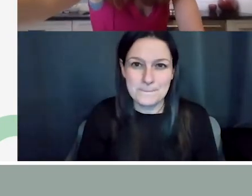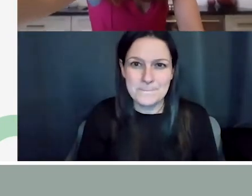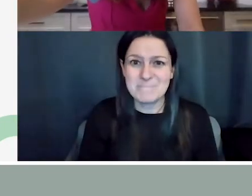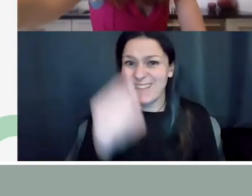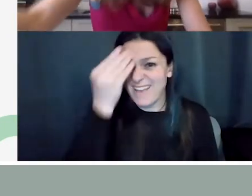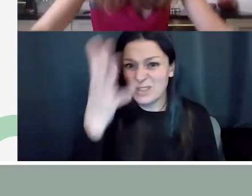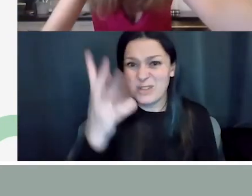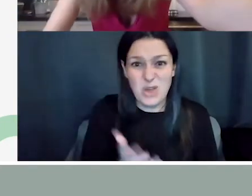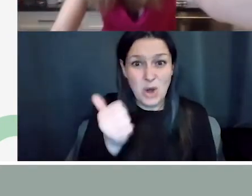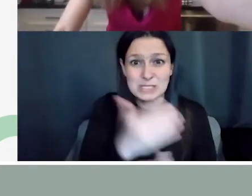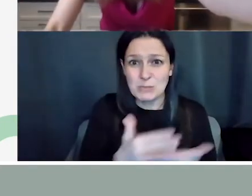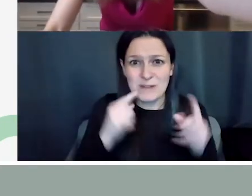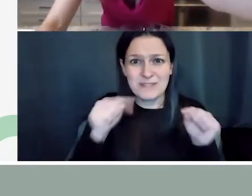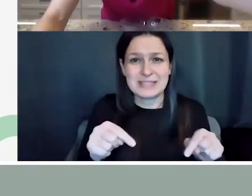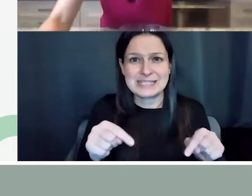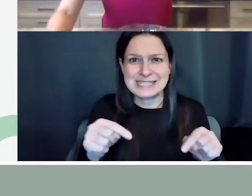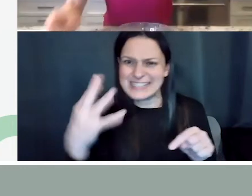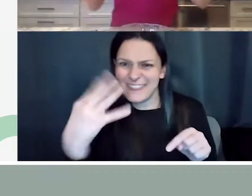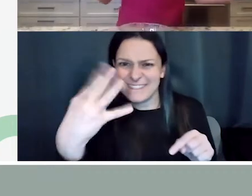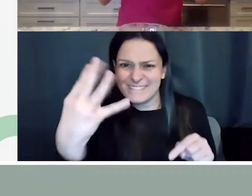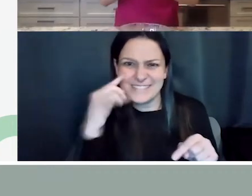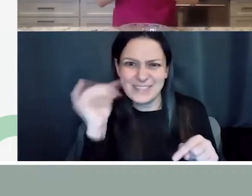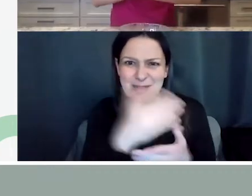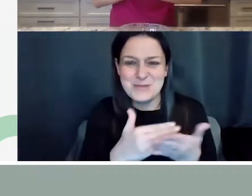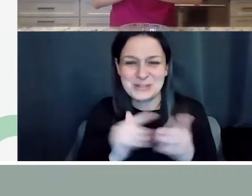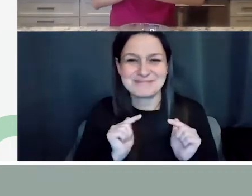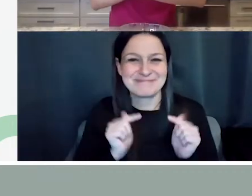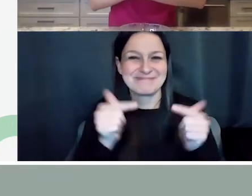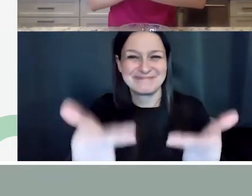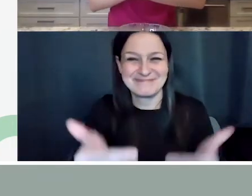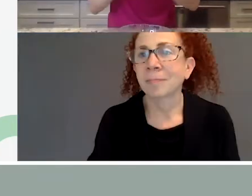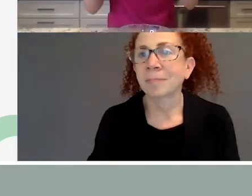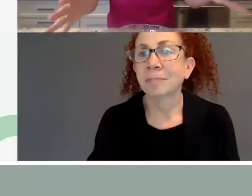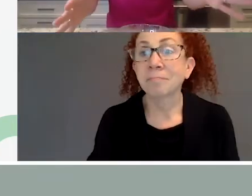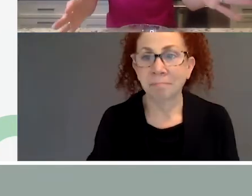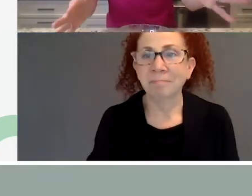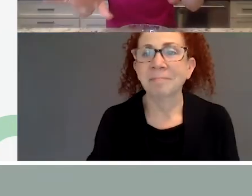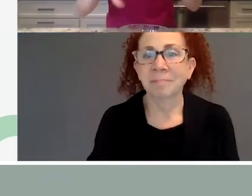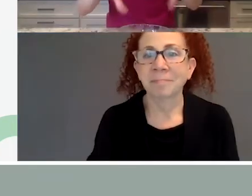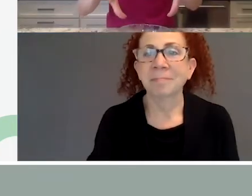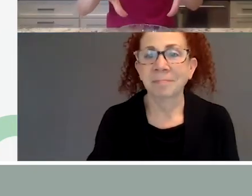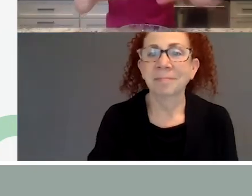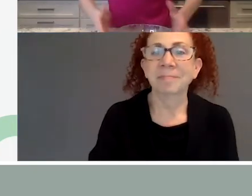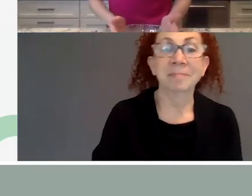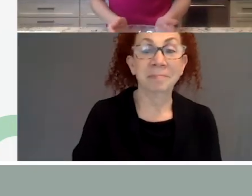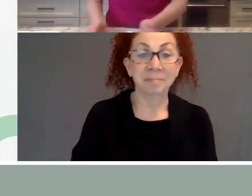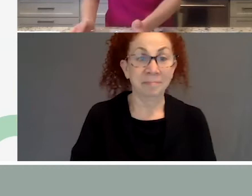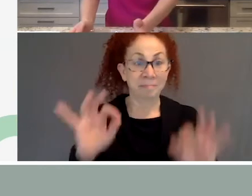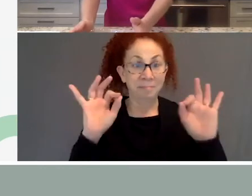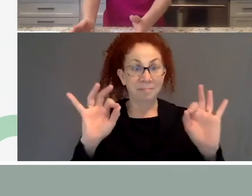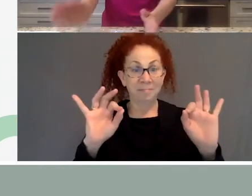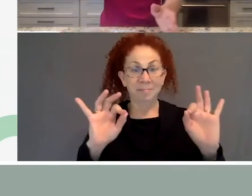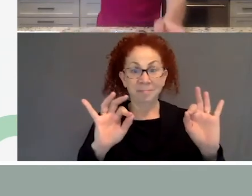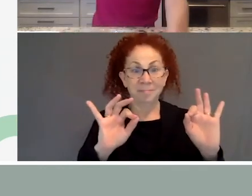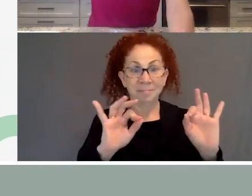you, the hardest part about all of this is this part right here. Okay. So hopefully you can see me and on the screen, I've got the recipe. So hopefully